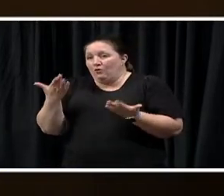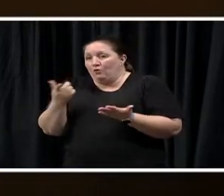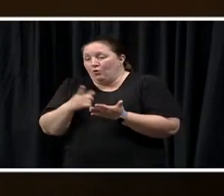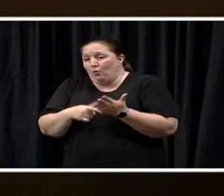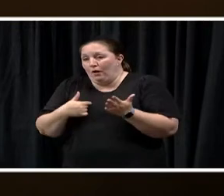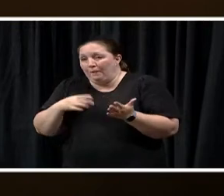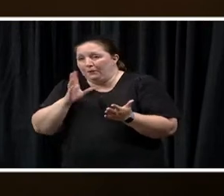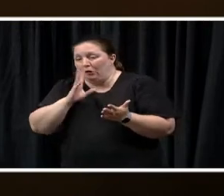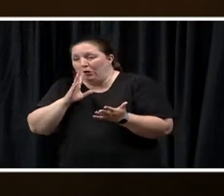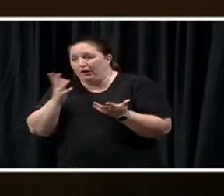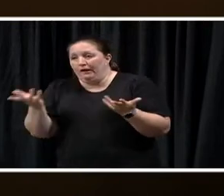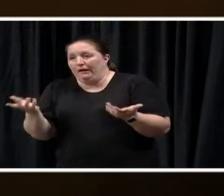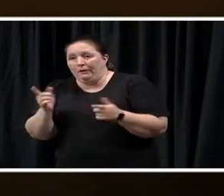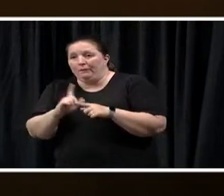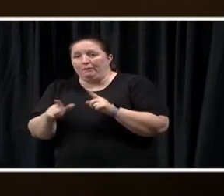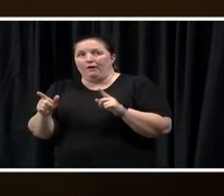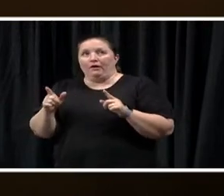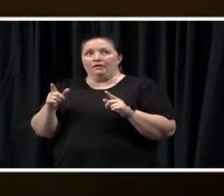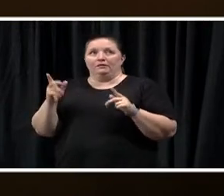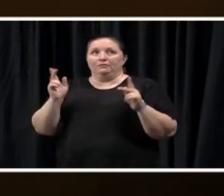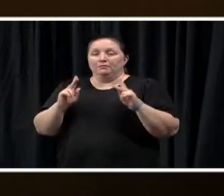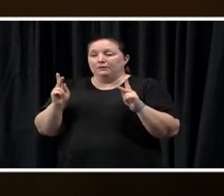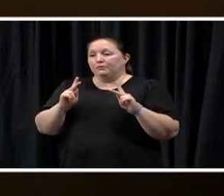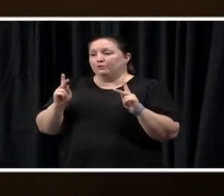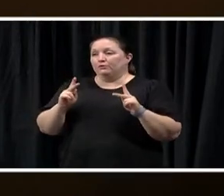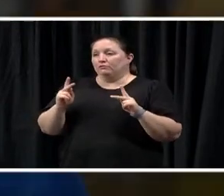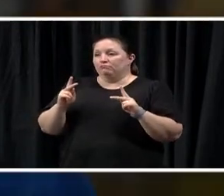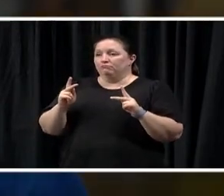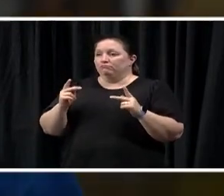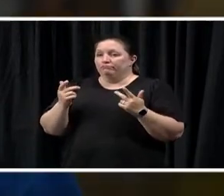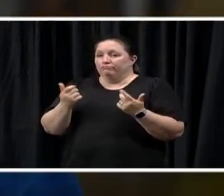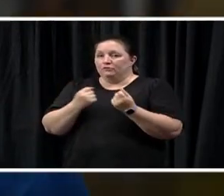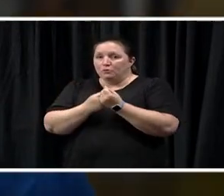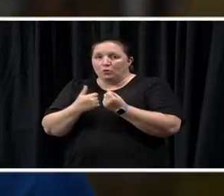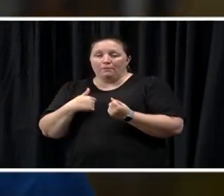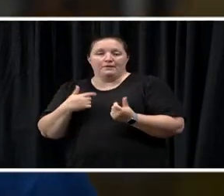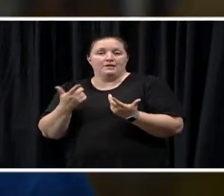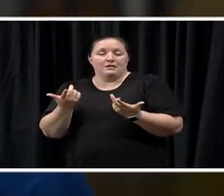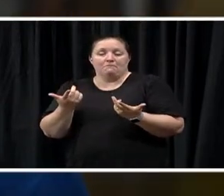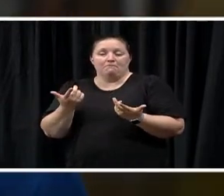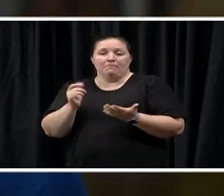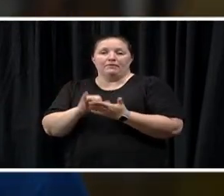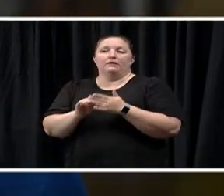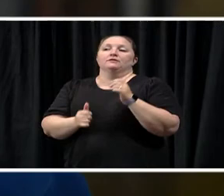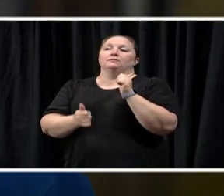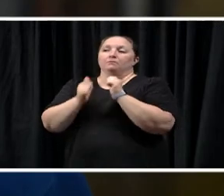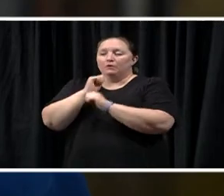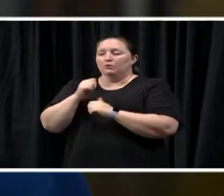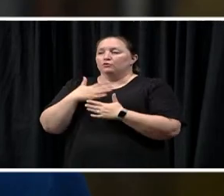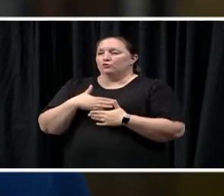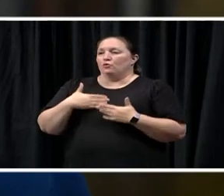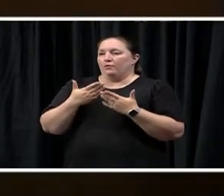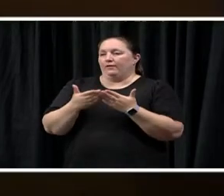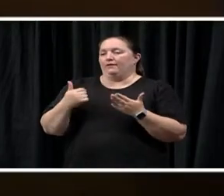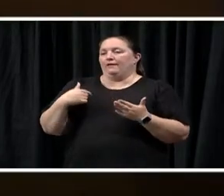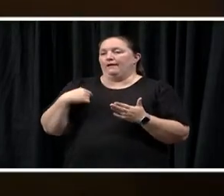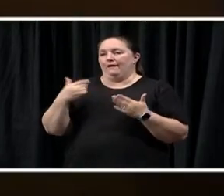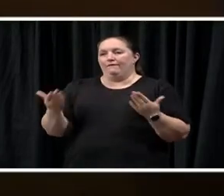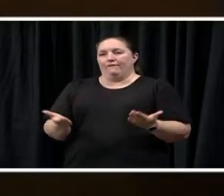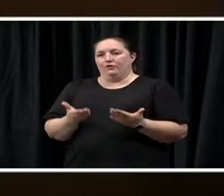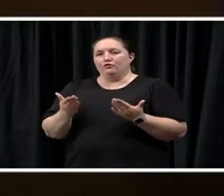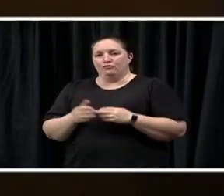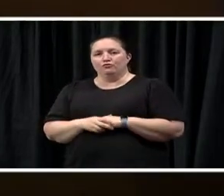talking, but people just love, people hold me, and that's like the most enjoyable thing that I have here. The mix